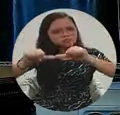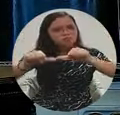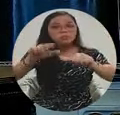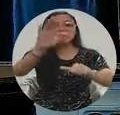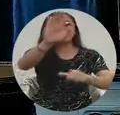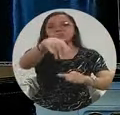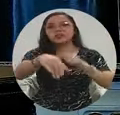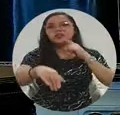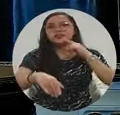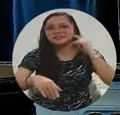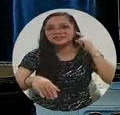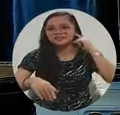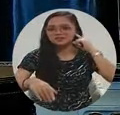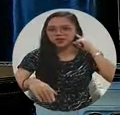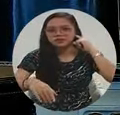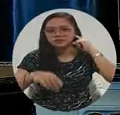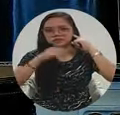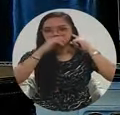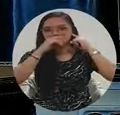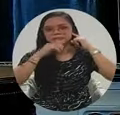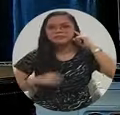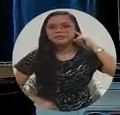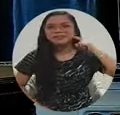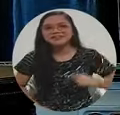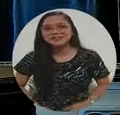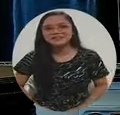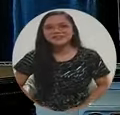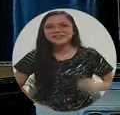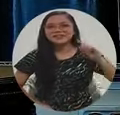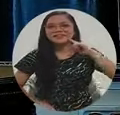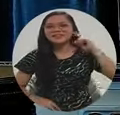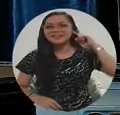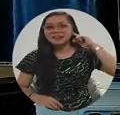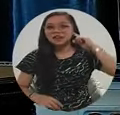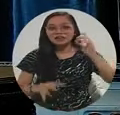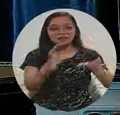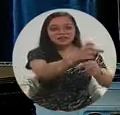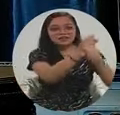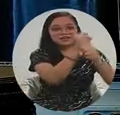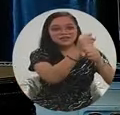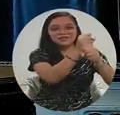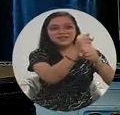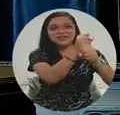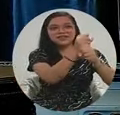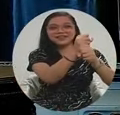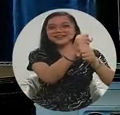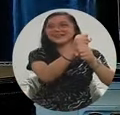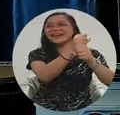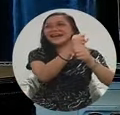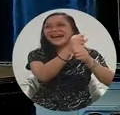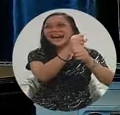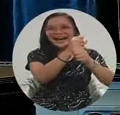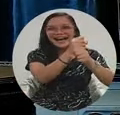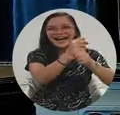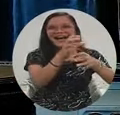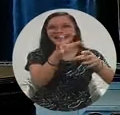Kana mangulitaw ninyo nga bakakon na ana sila. Ilan ang pamilya?